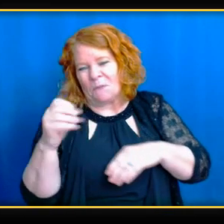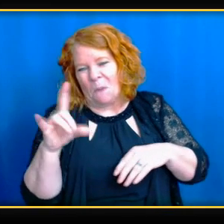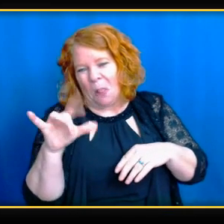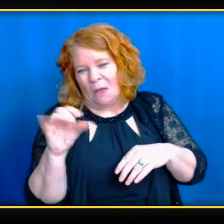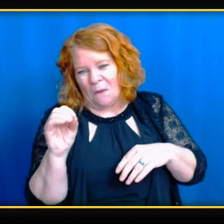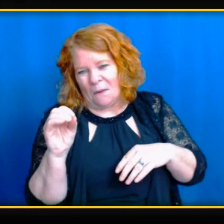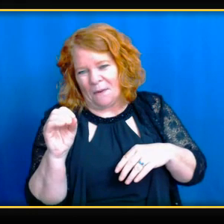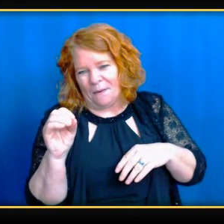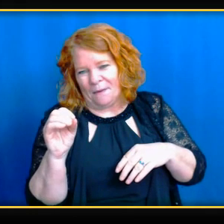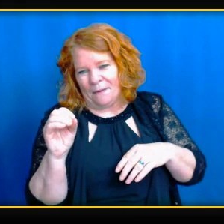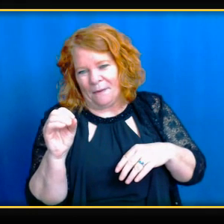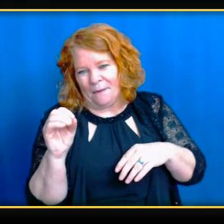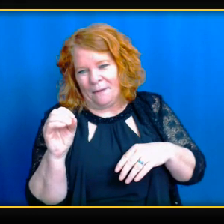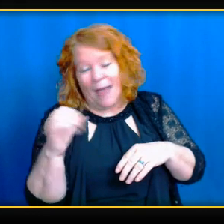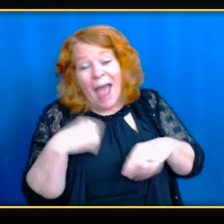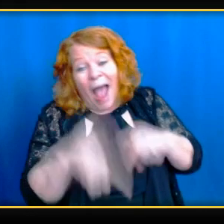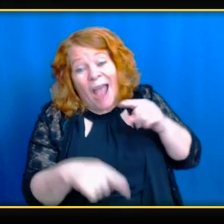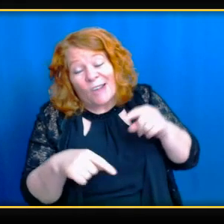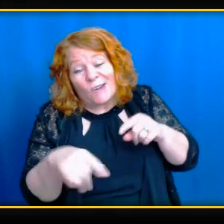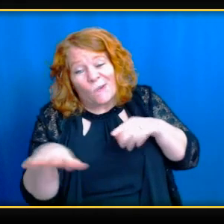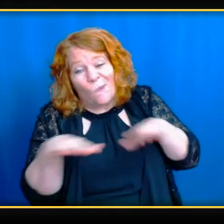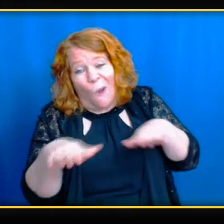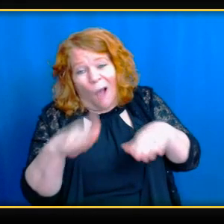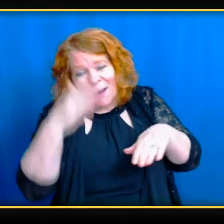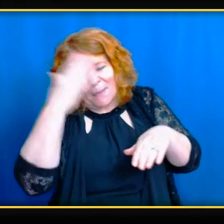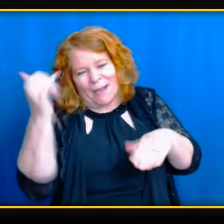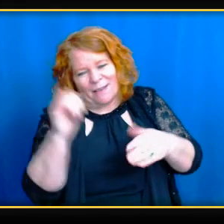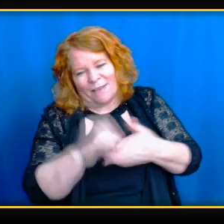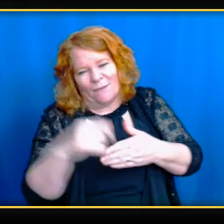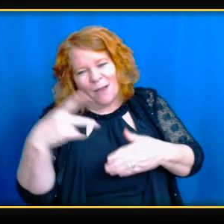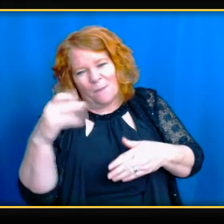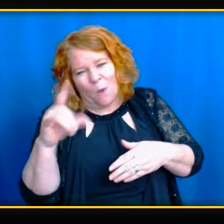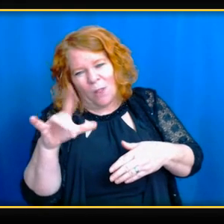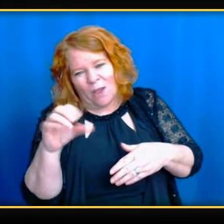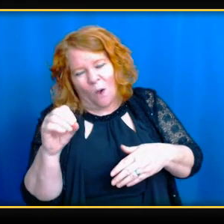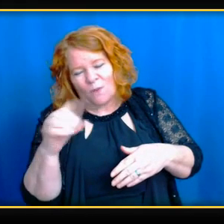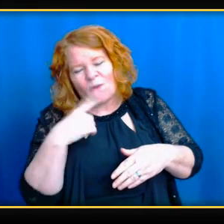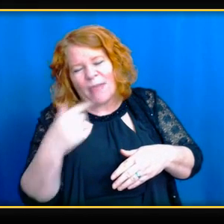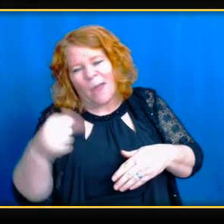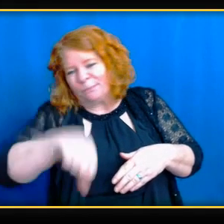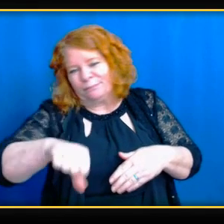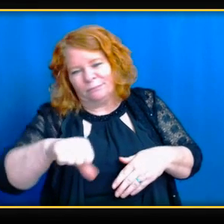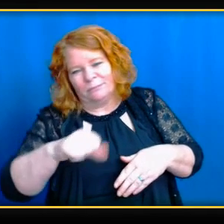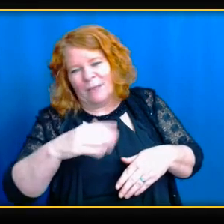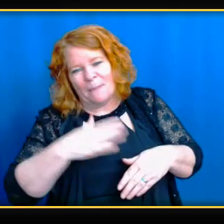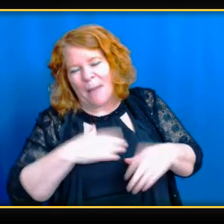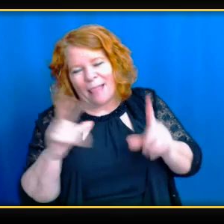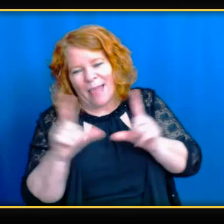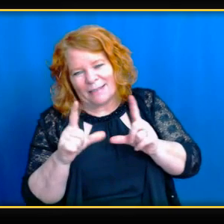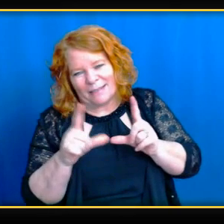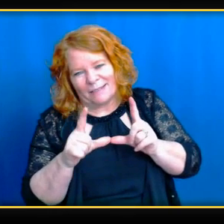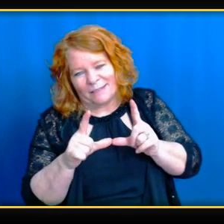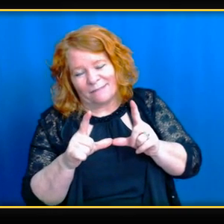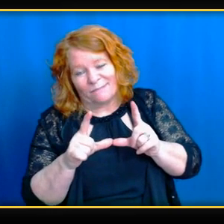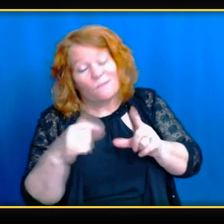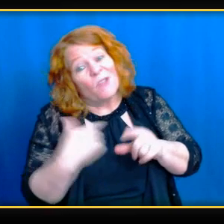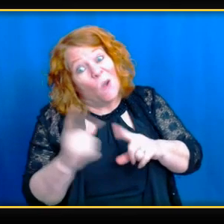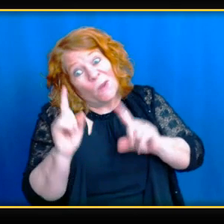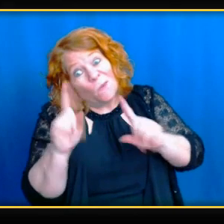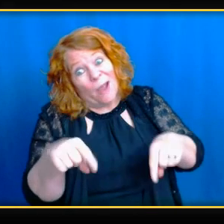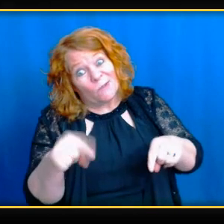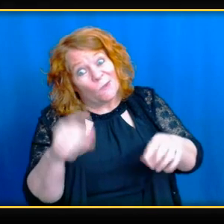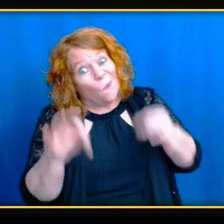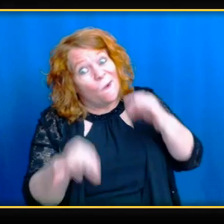I was unable to walk because of polio, and therefore they denied me my license. We went to court, and I was really